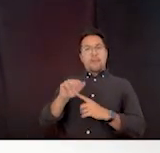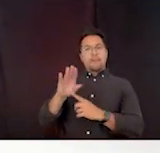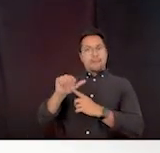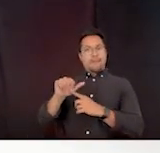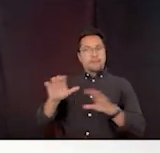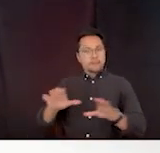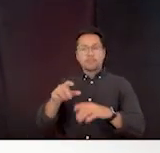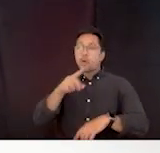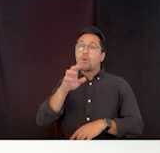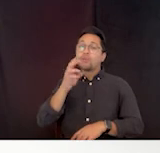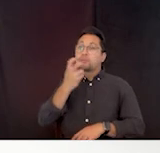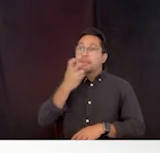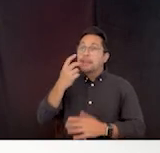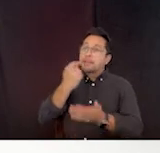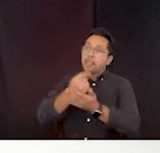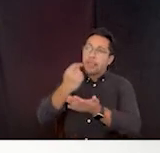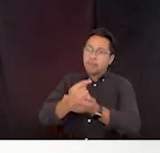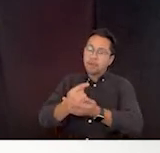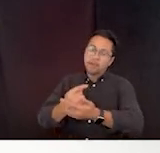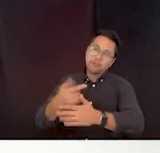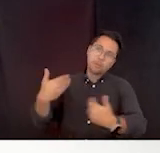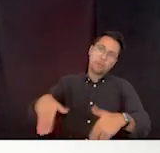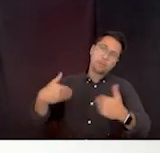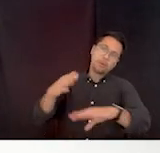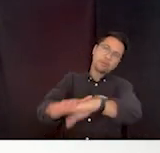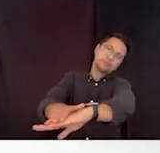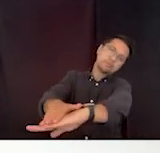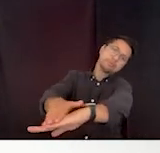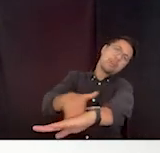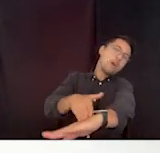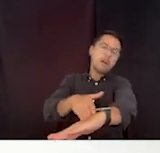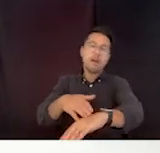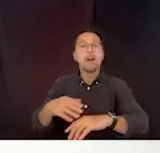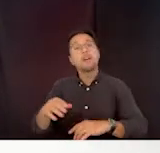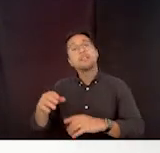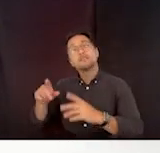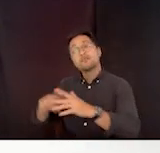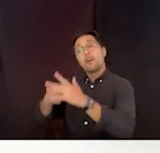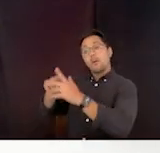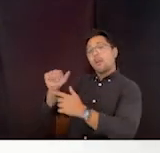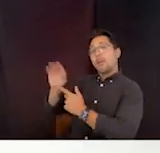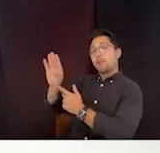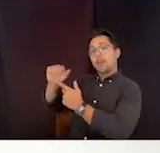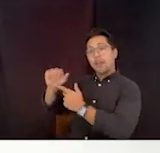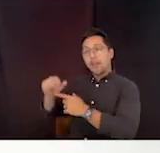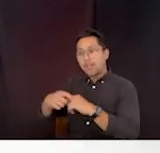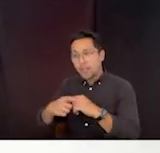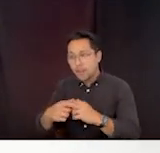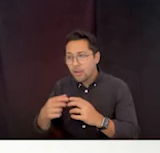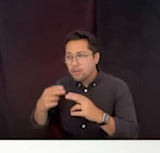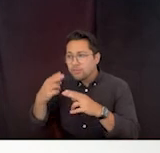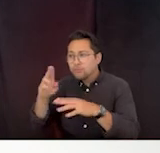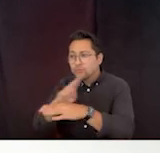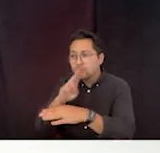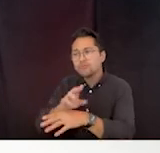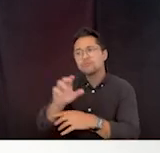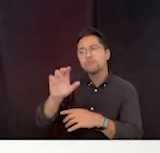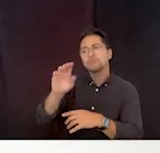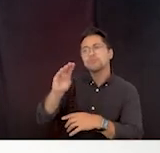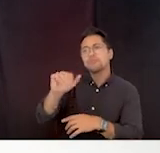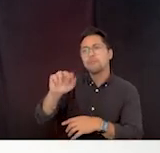And speech therapy was slow. And once he started ABA, one of the things they do is manned training, and so we gave